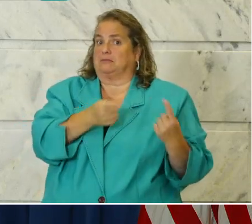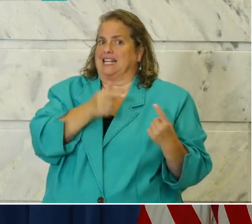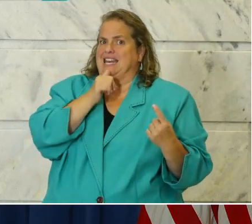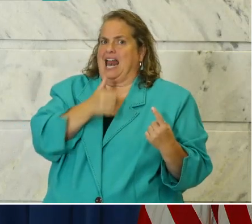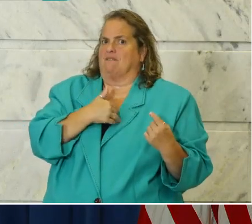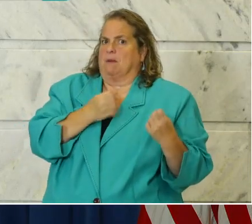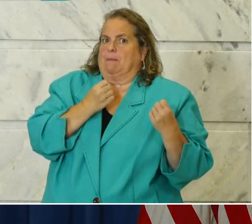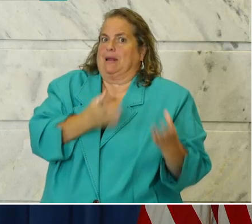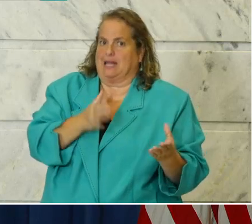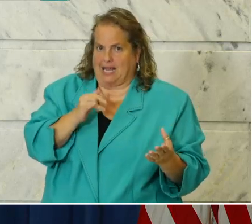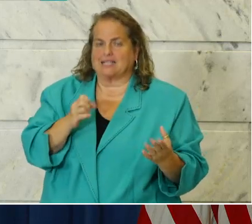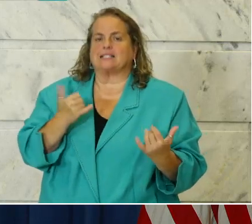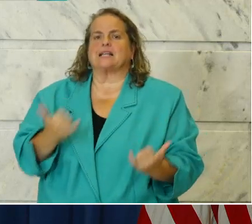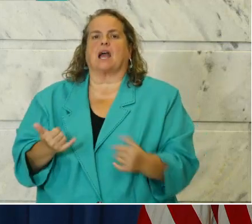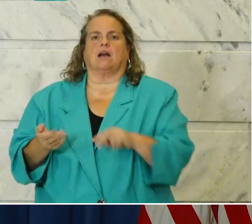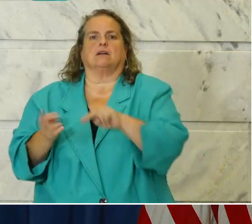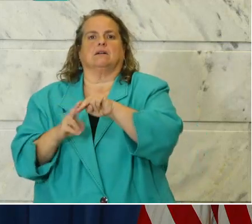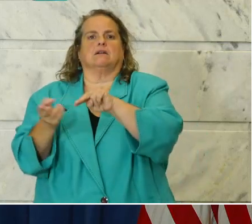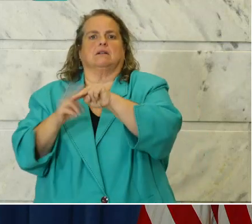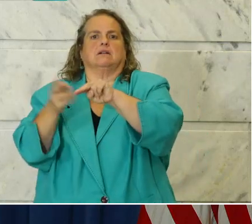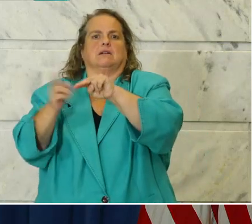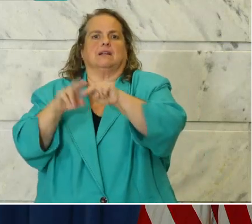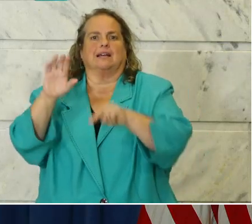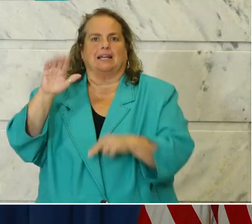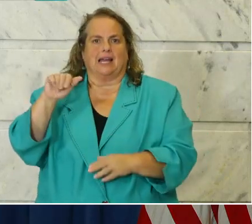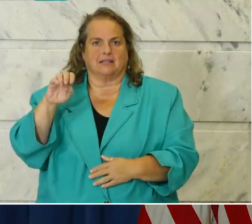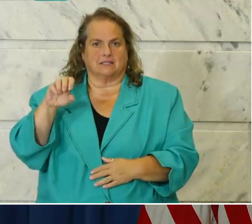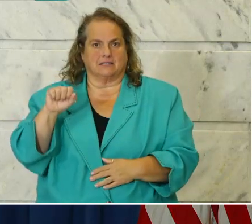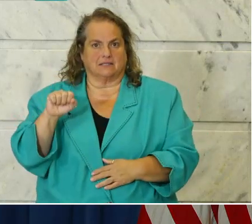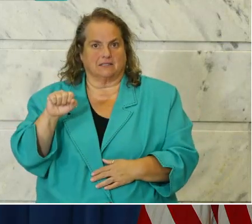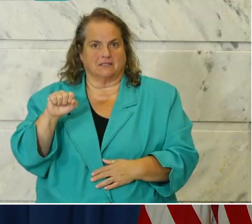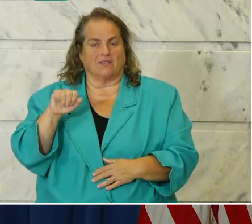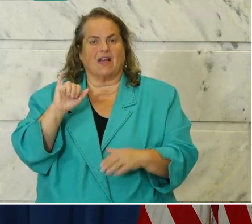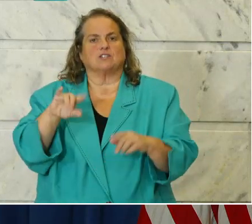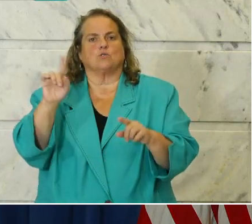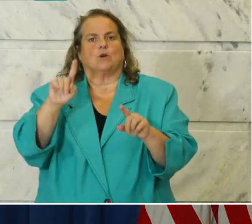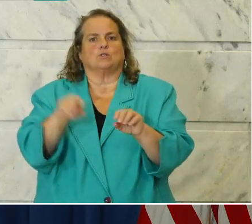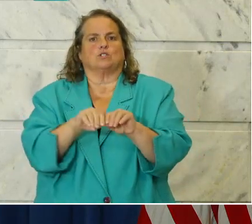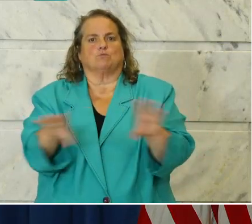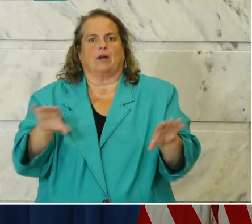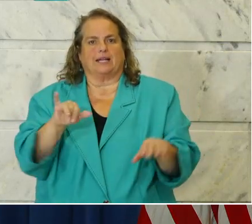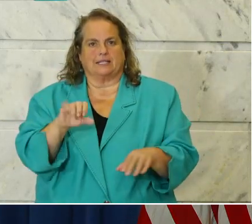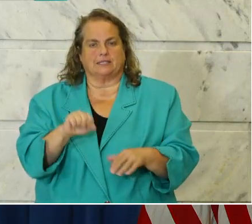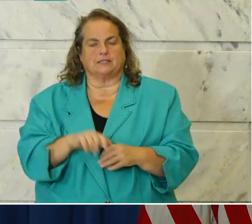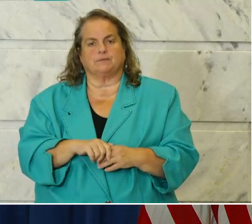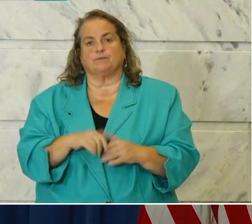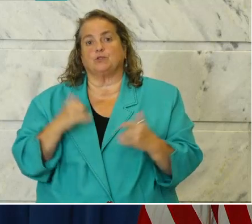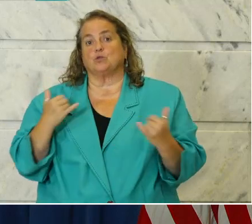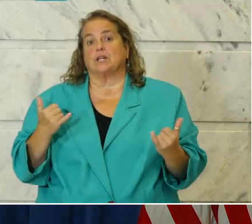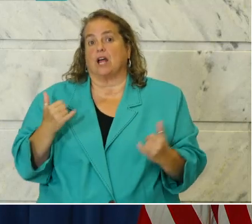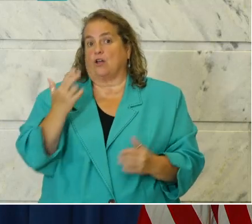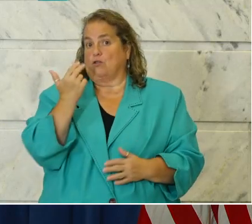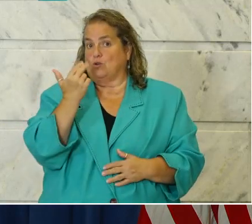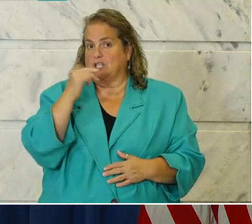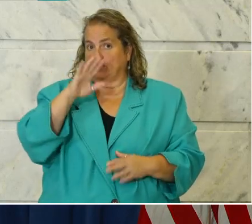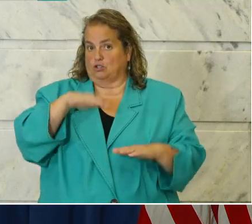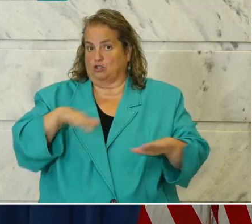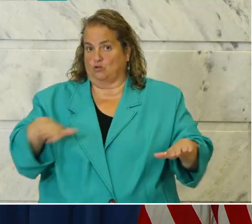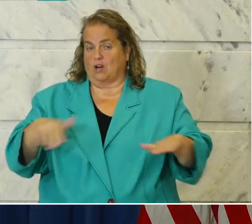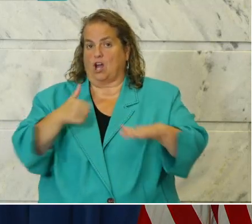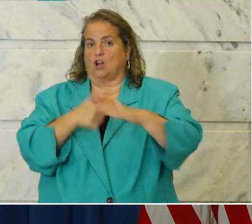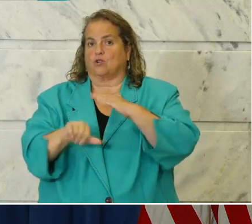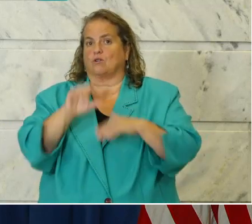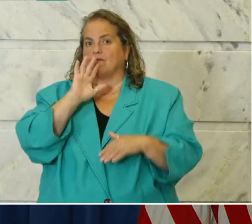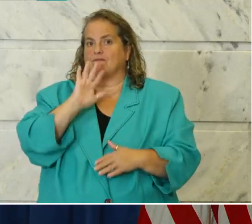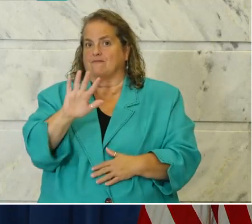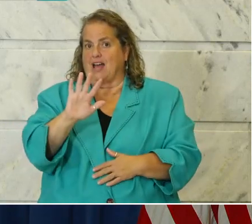many cases before, suddenly seeing a number of them. That's where the spread is. Today, 13 kids under 5